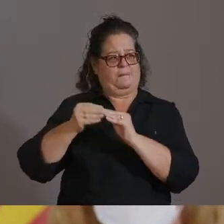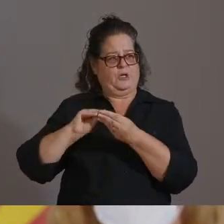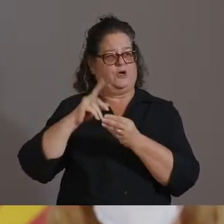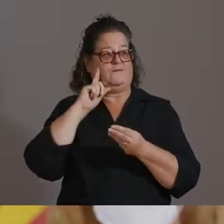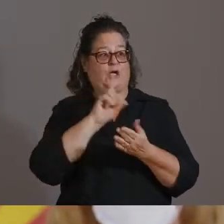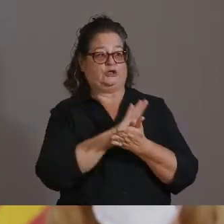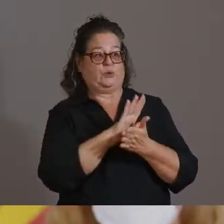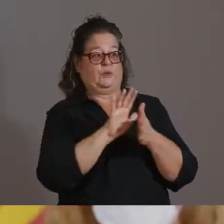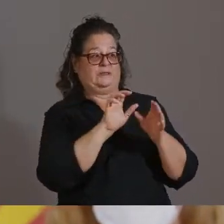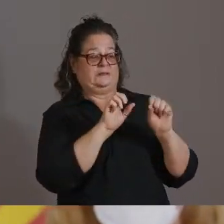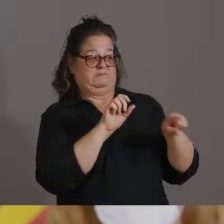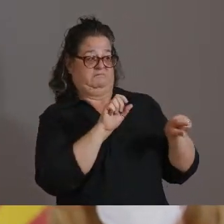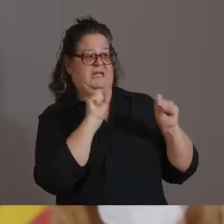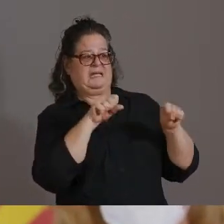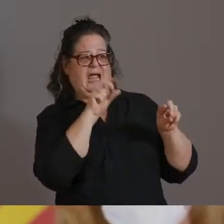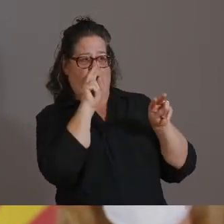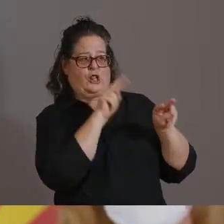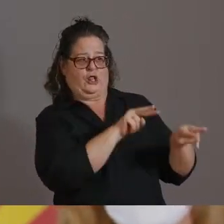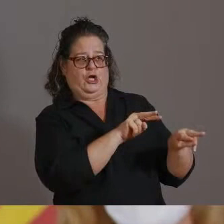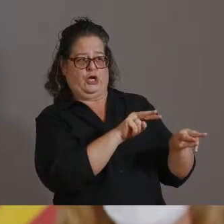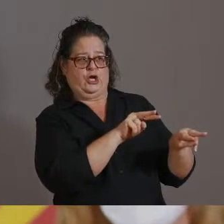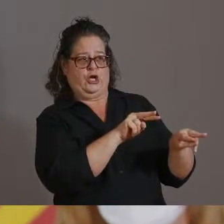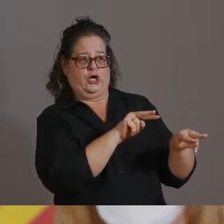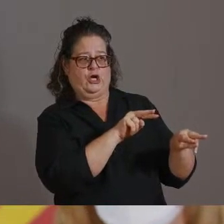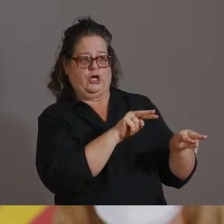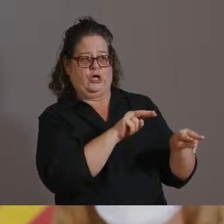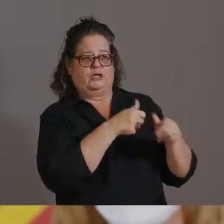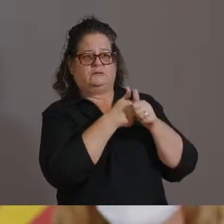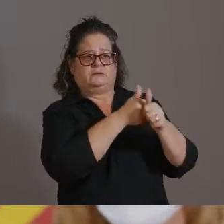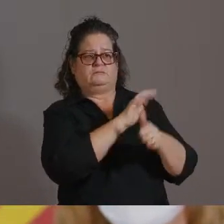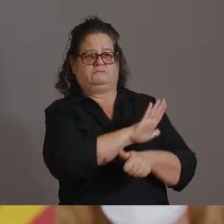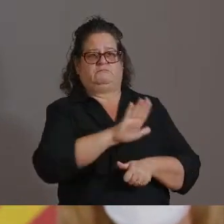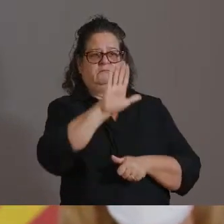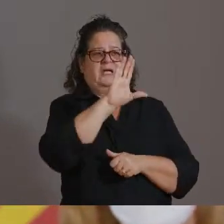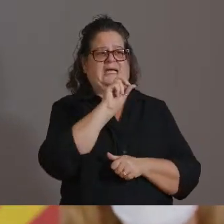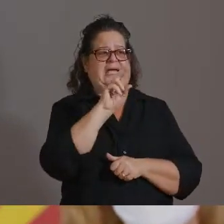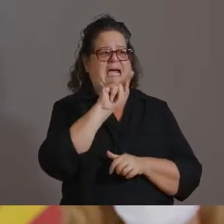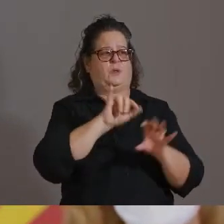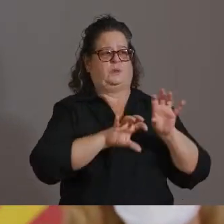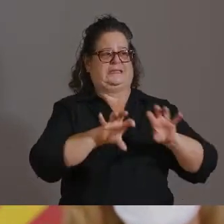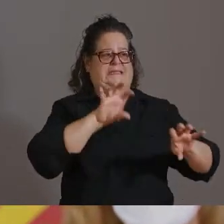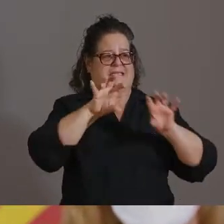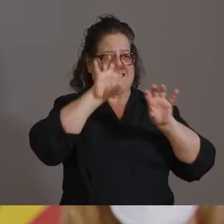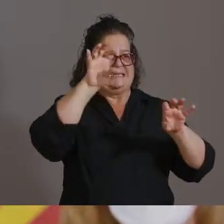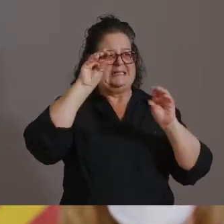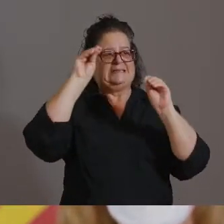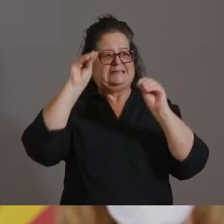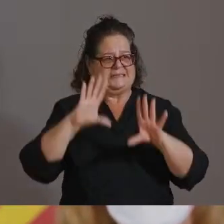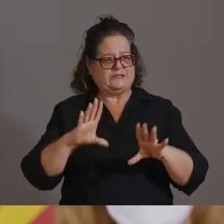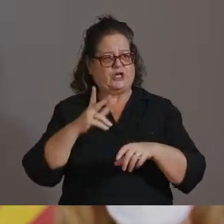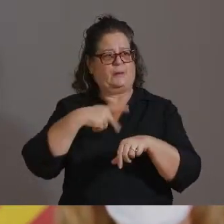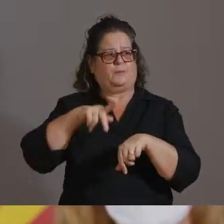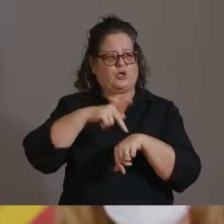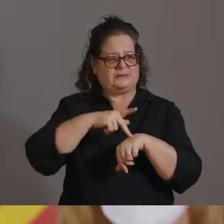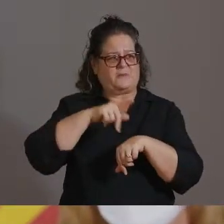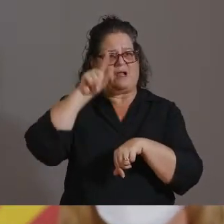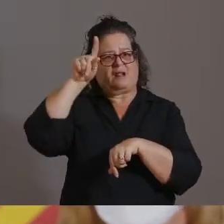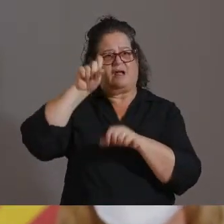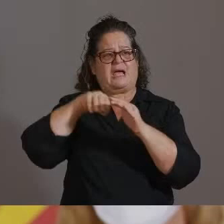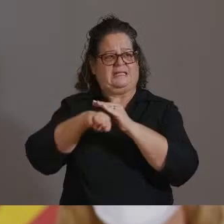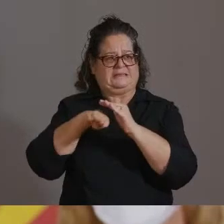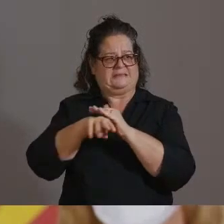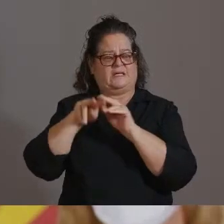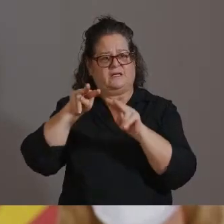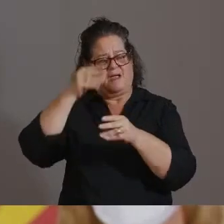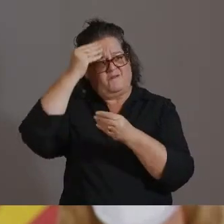available to the parents, the guardians, the teachers, the principals, and the staff of the schools. But along There's with no